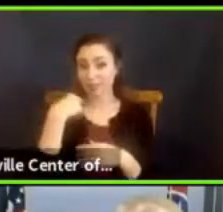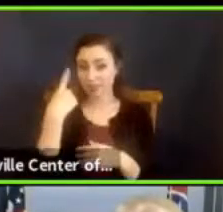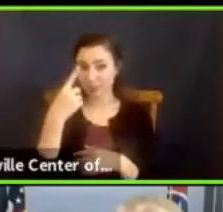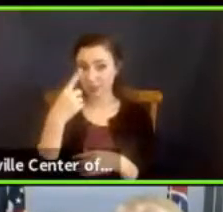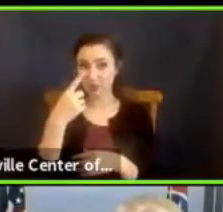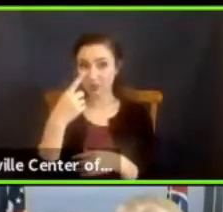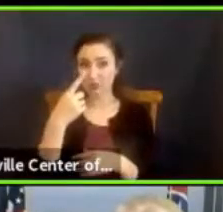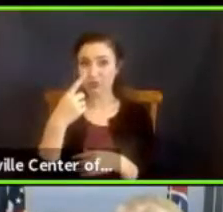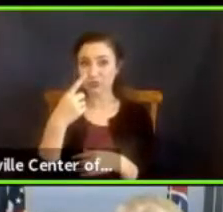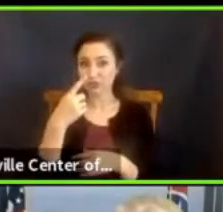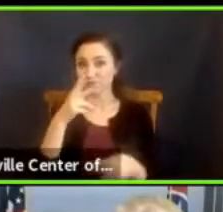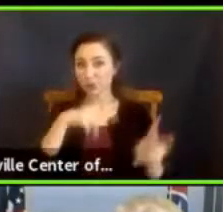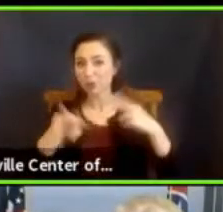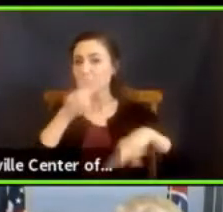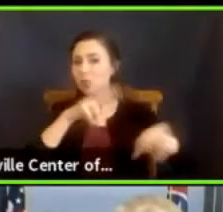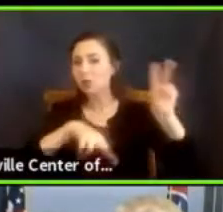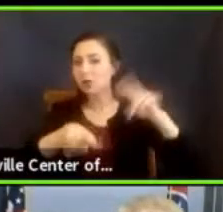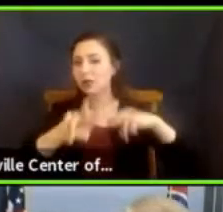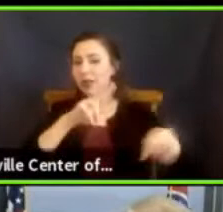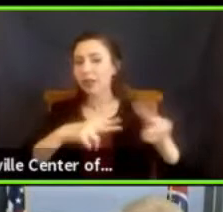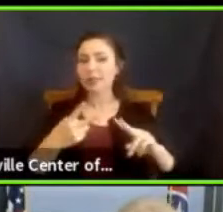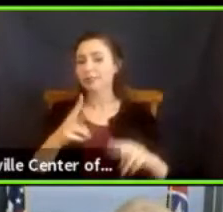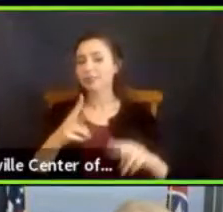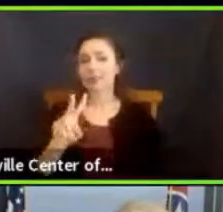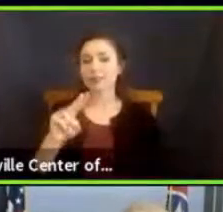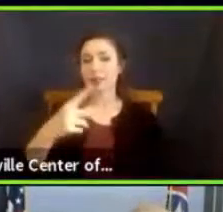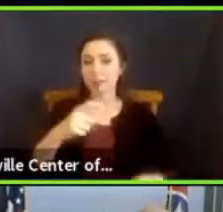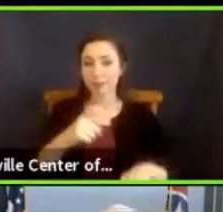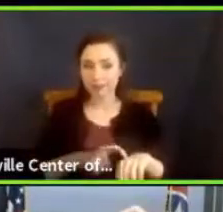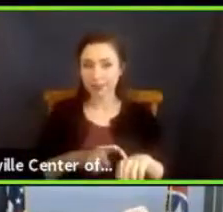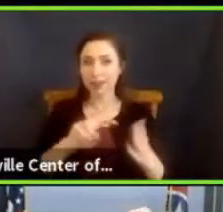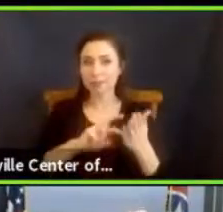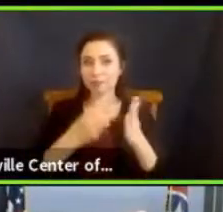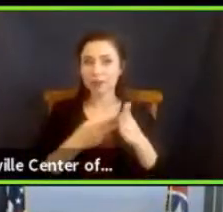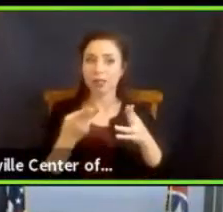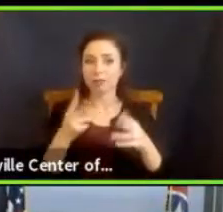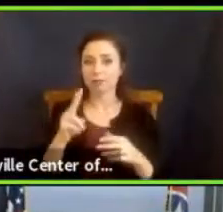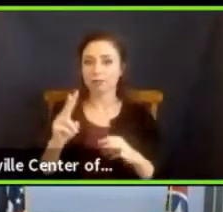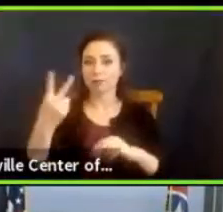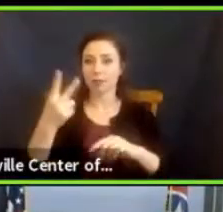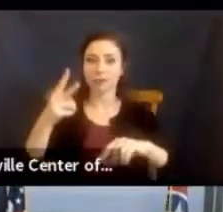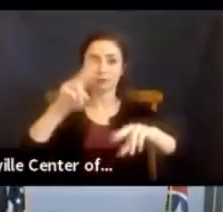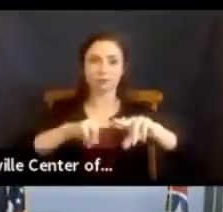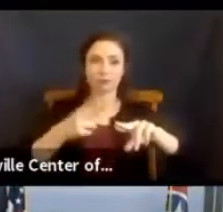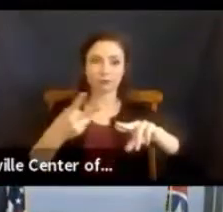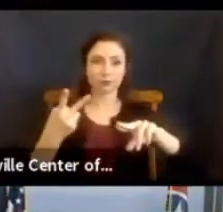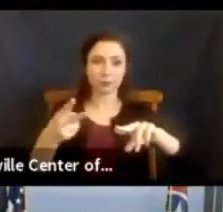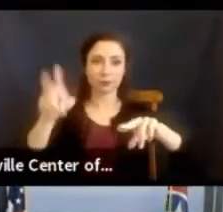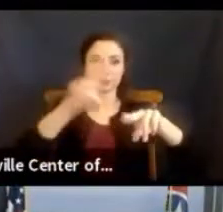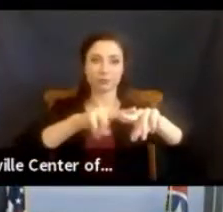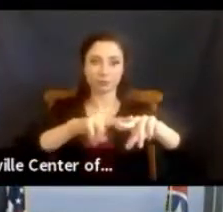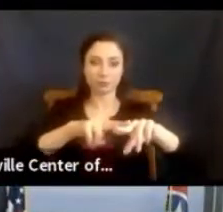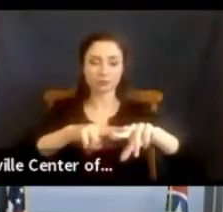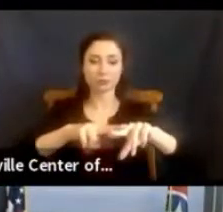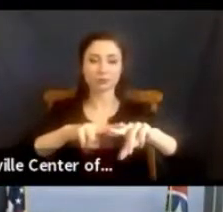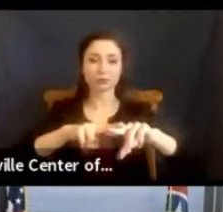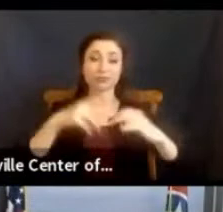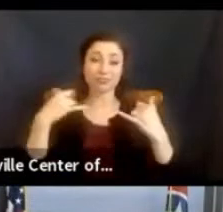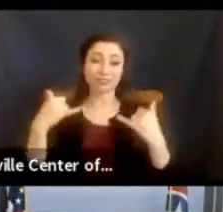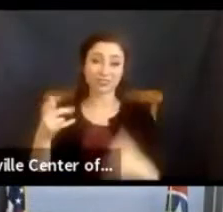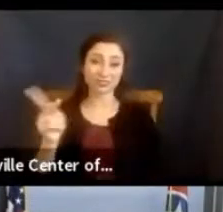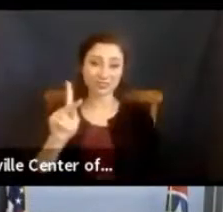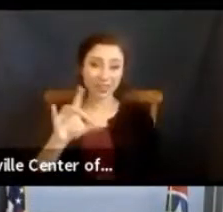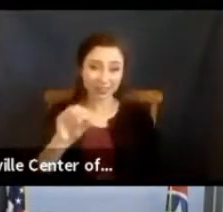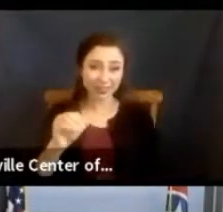at doubling time across the state. And right now, Knox County by far has the